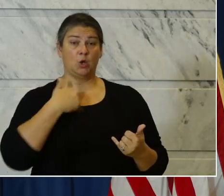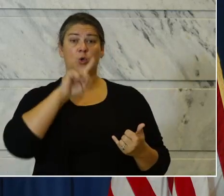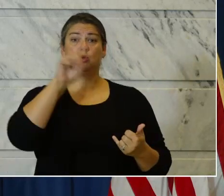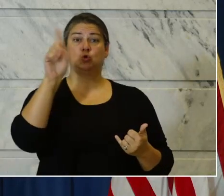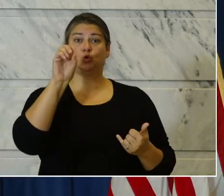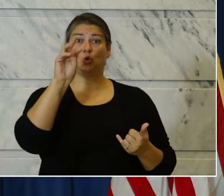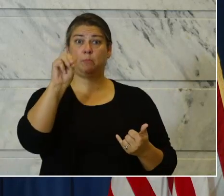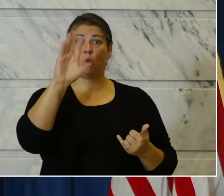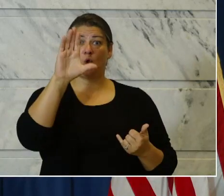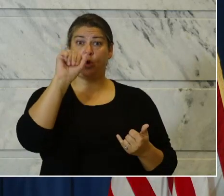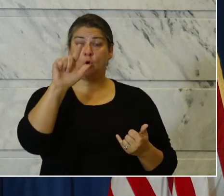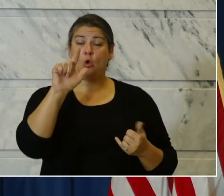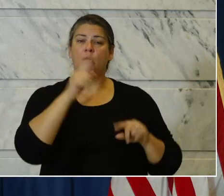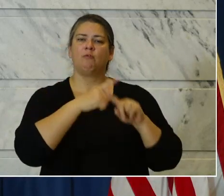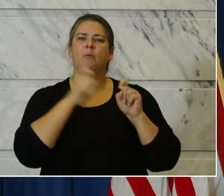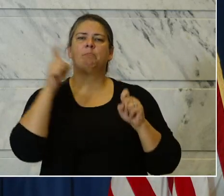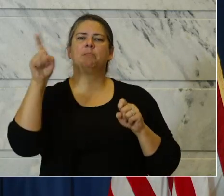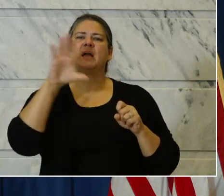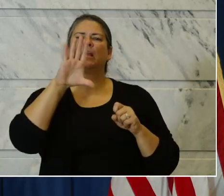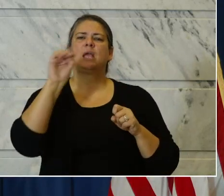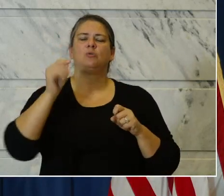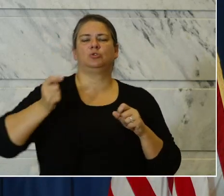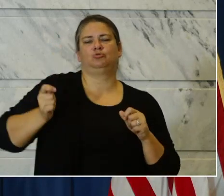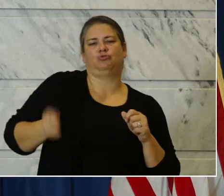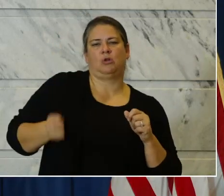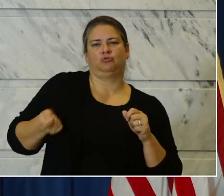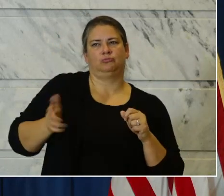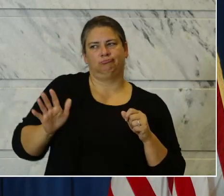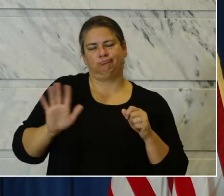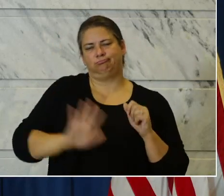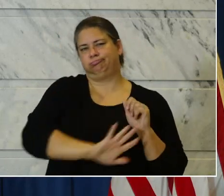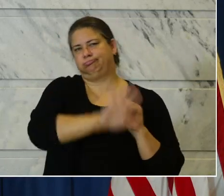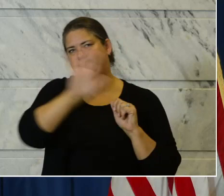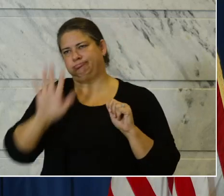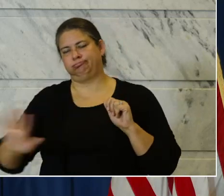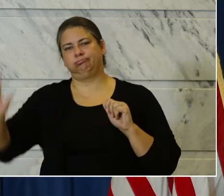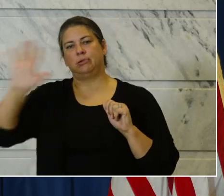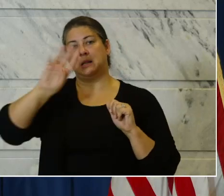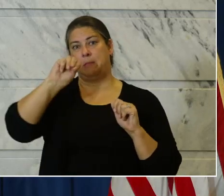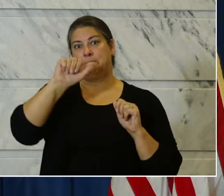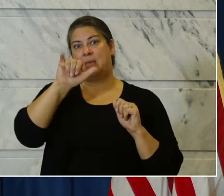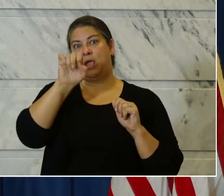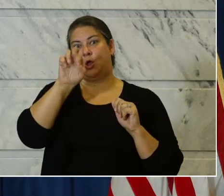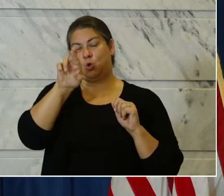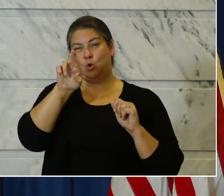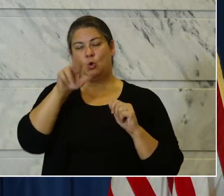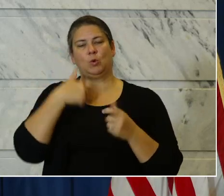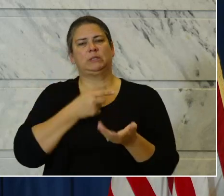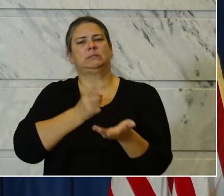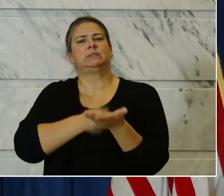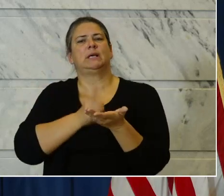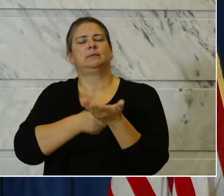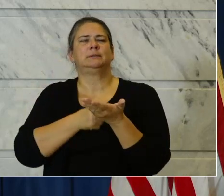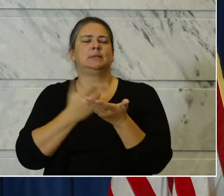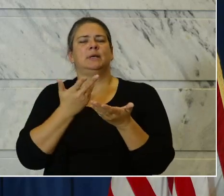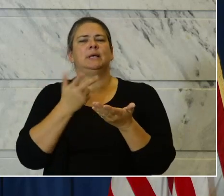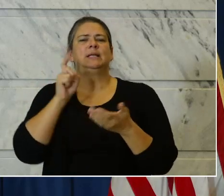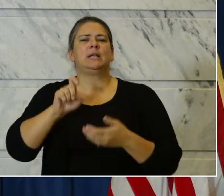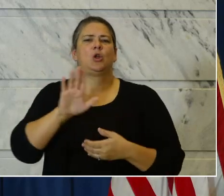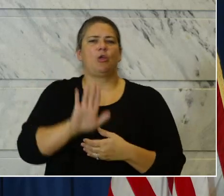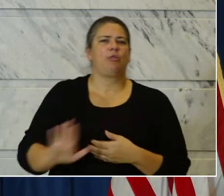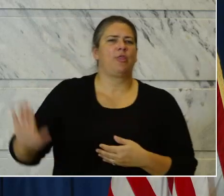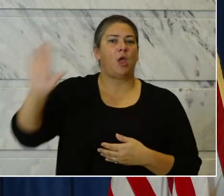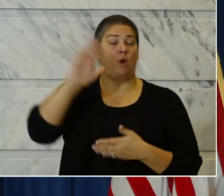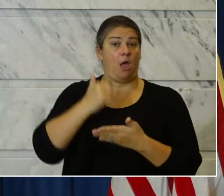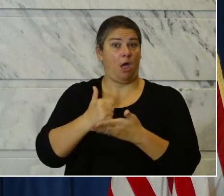call with our county judges and our mayors, specifically talking about needing their help